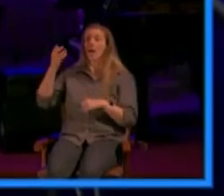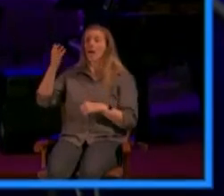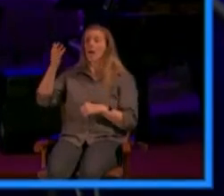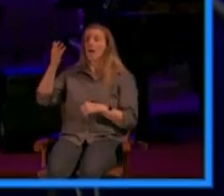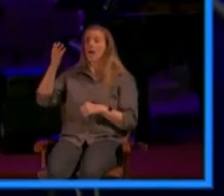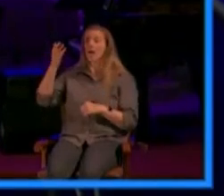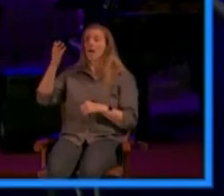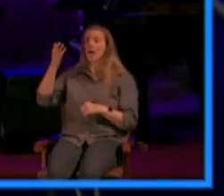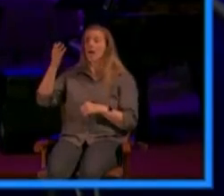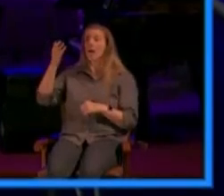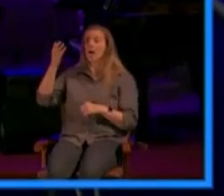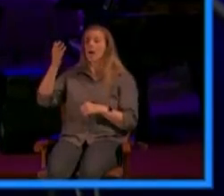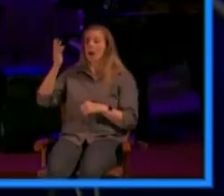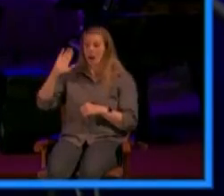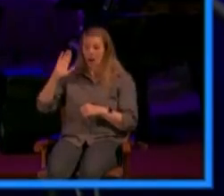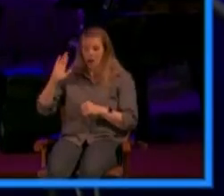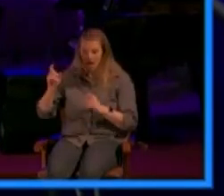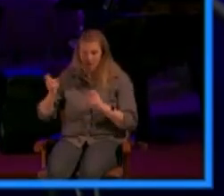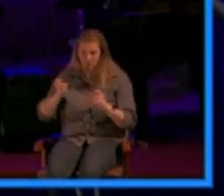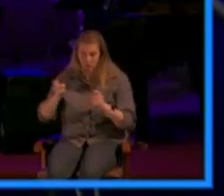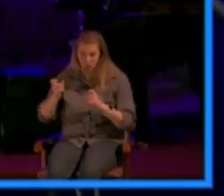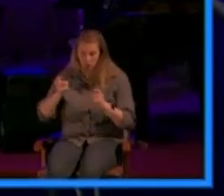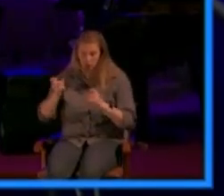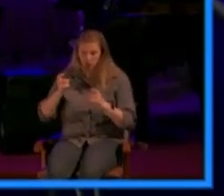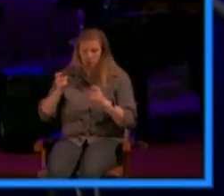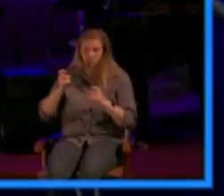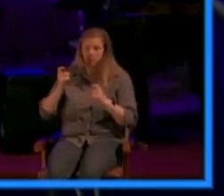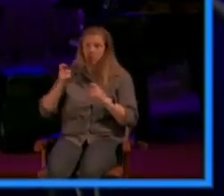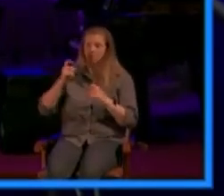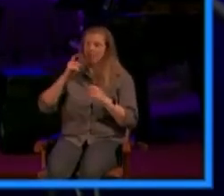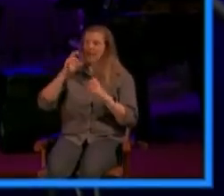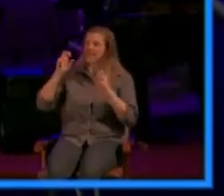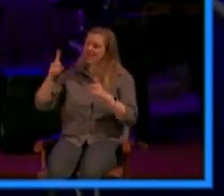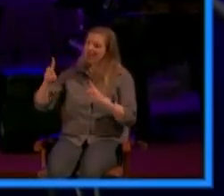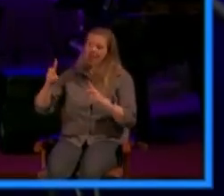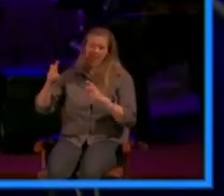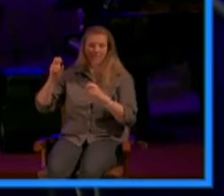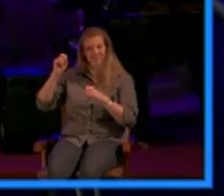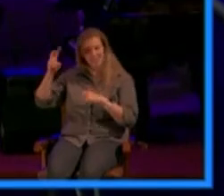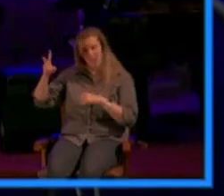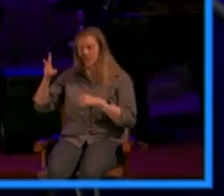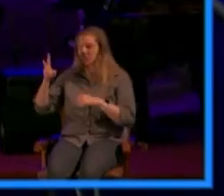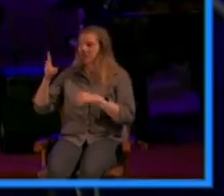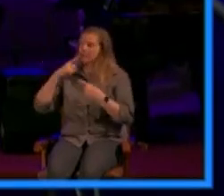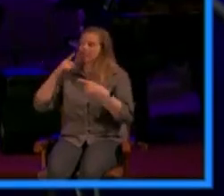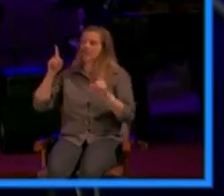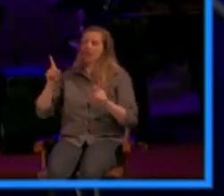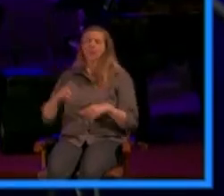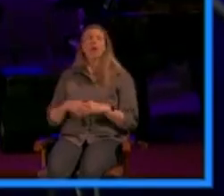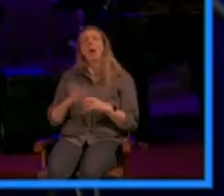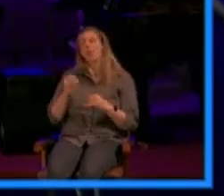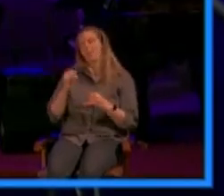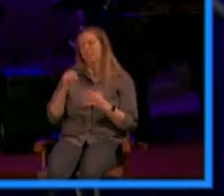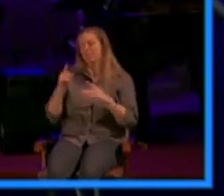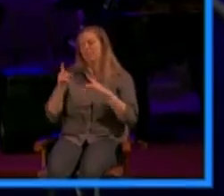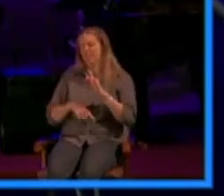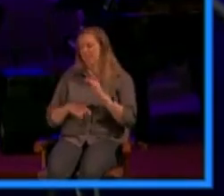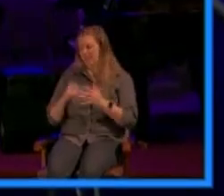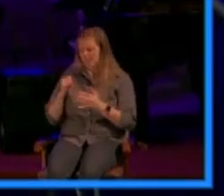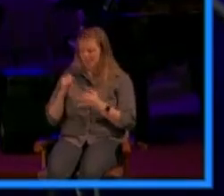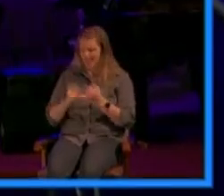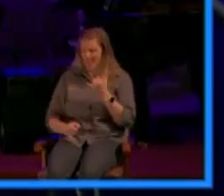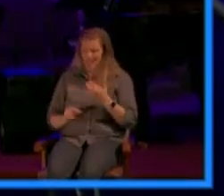is evangelistic success. I'm going to skip this last passage of Scripture for the sake of time, because I